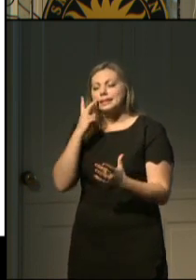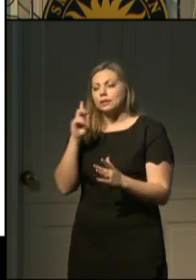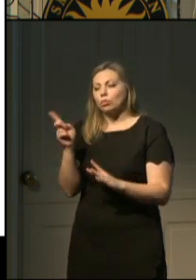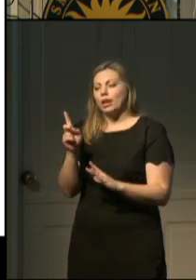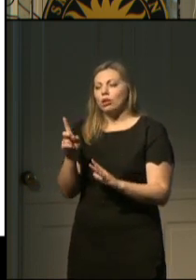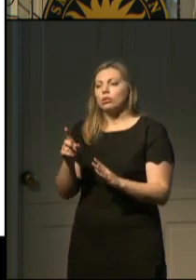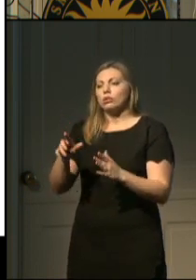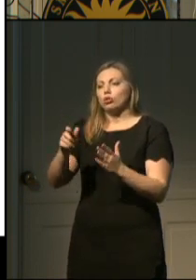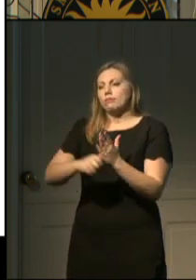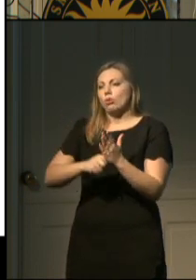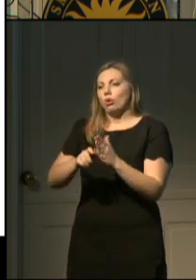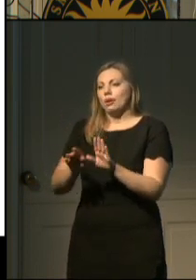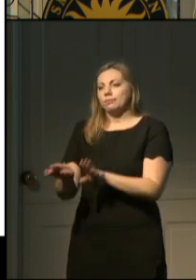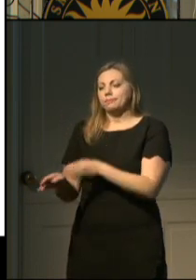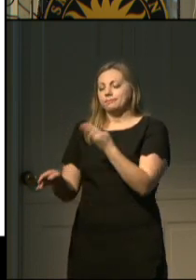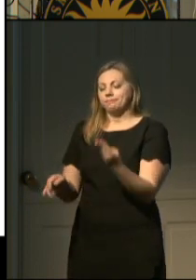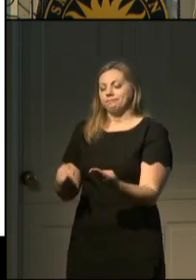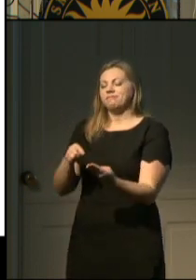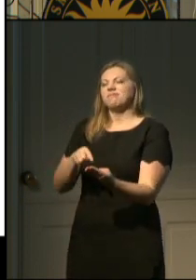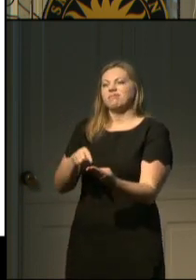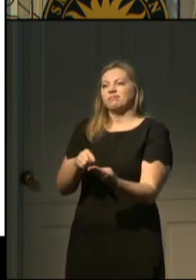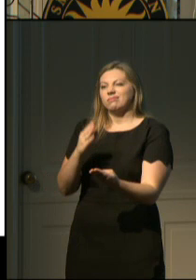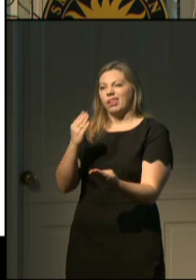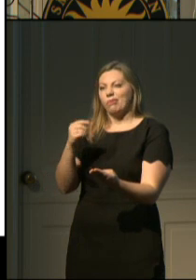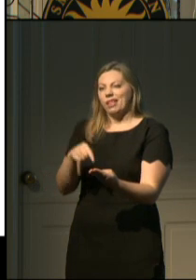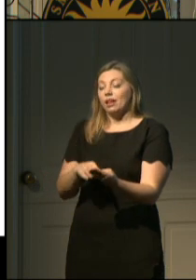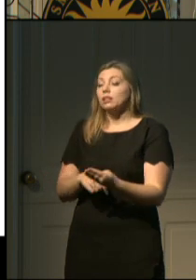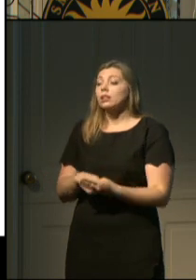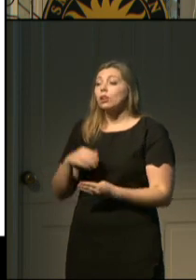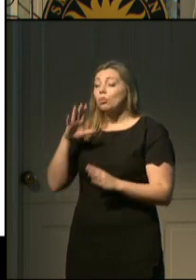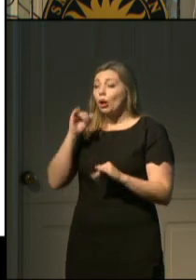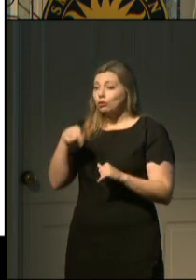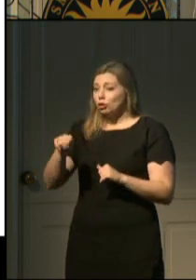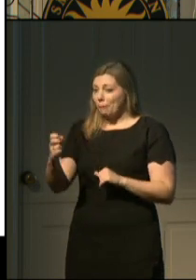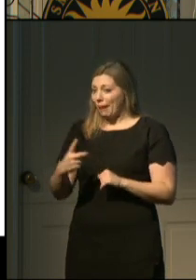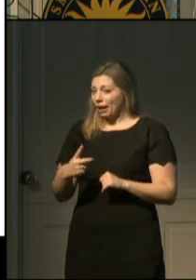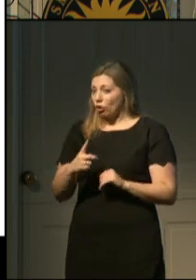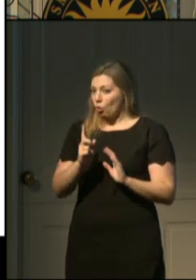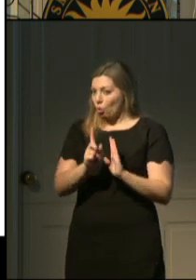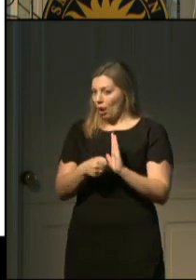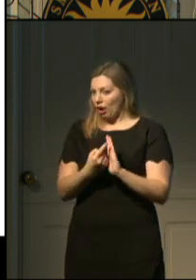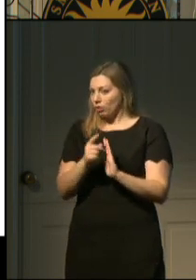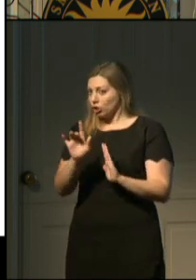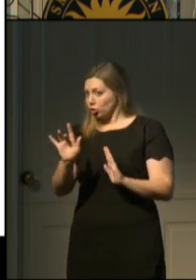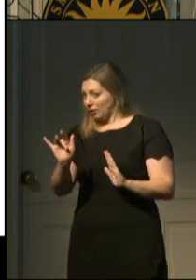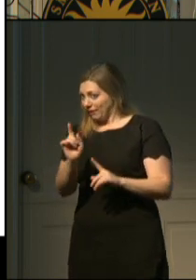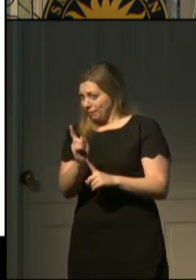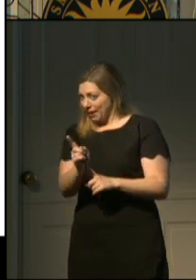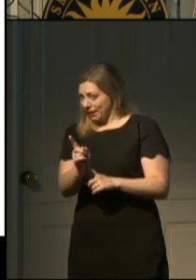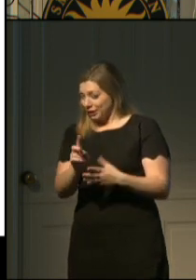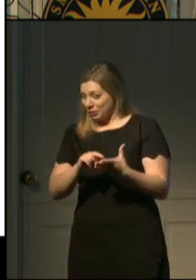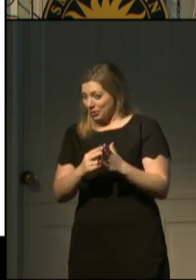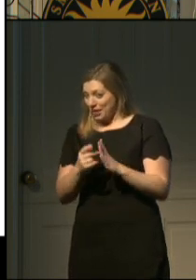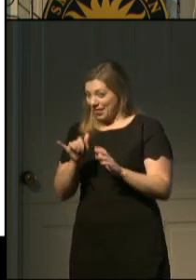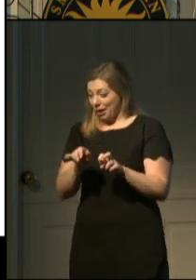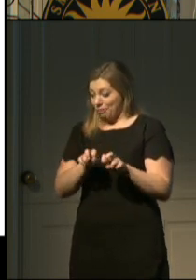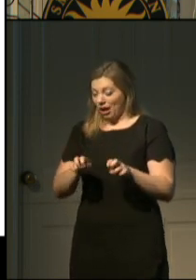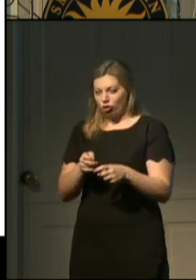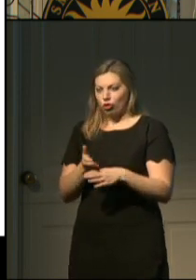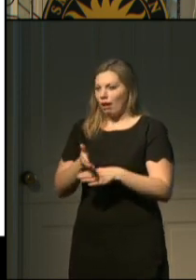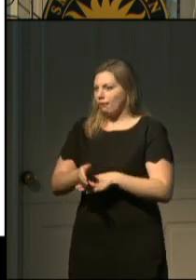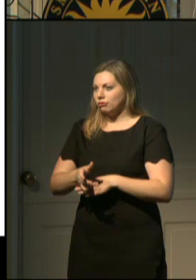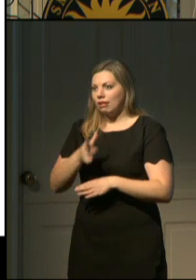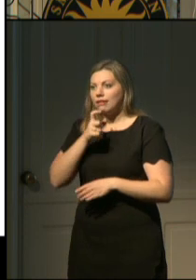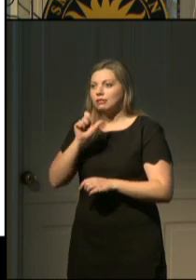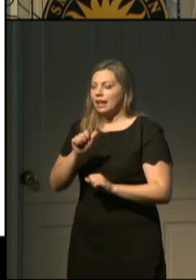program. We hope you will come back within an hour and 25 minutes so that the panel right after lunch can get moving on